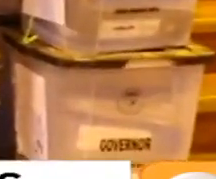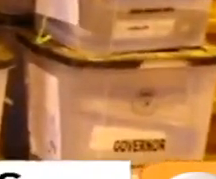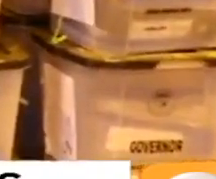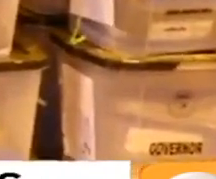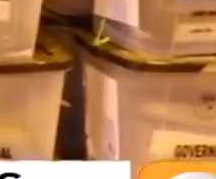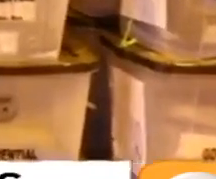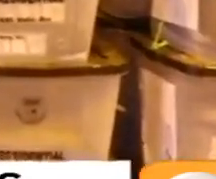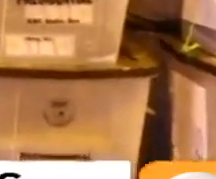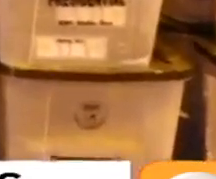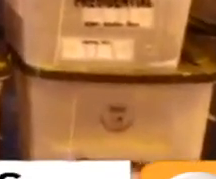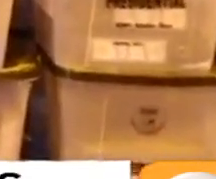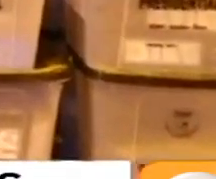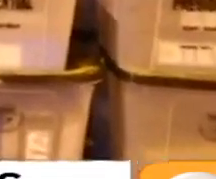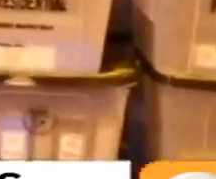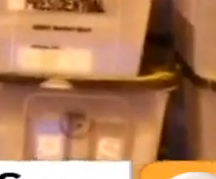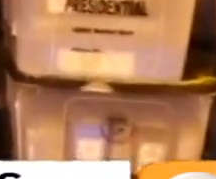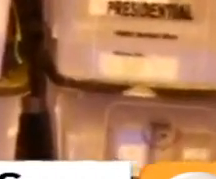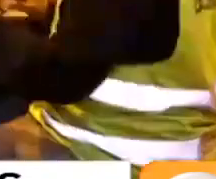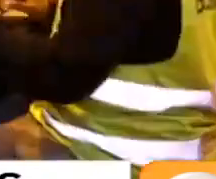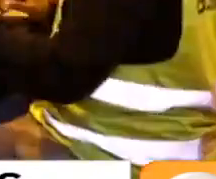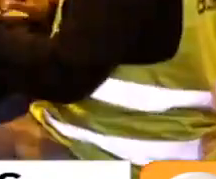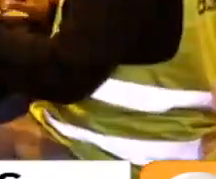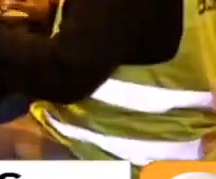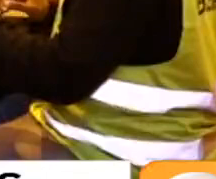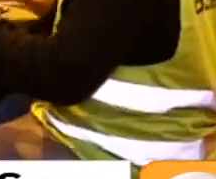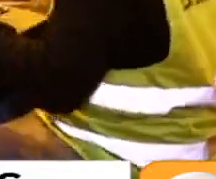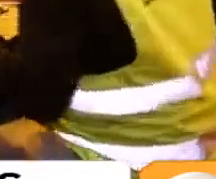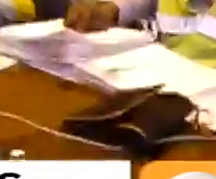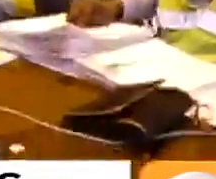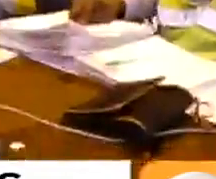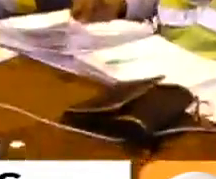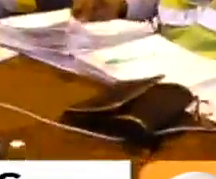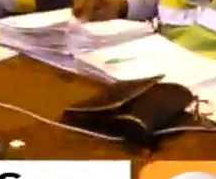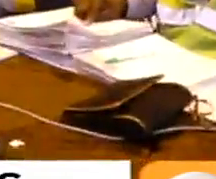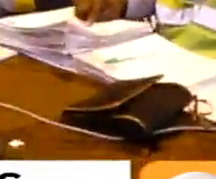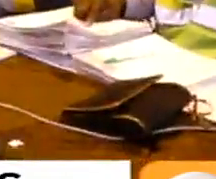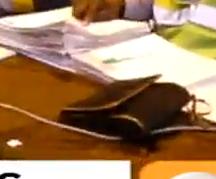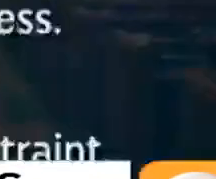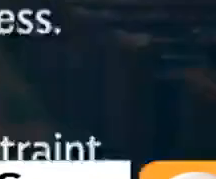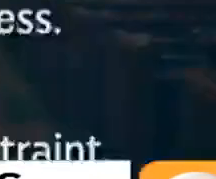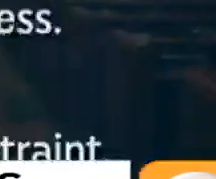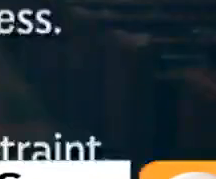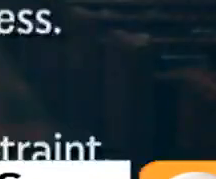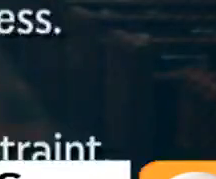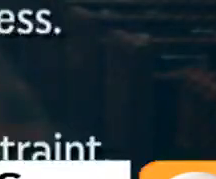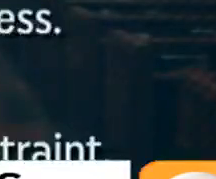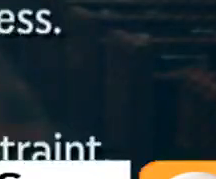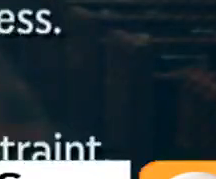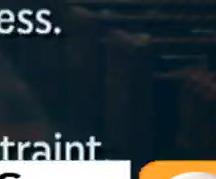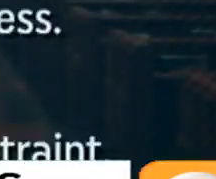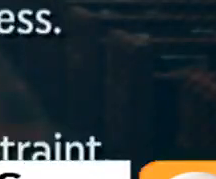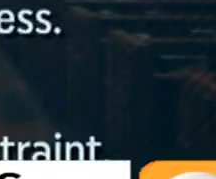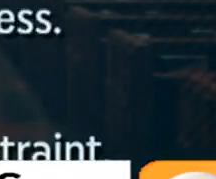the polling centres, opening them before party agents, counting of votes, and the whole process of transmitting results. Moreover, it should